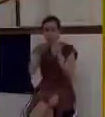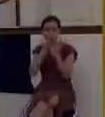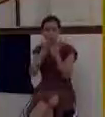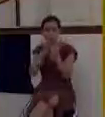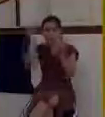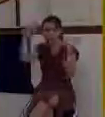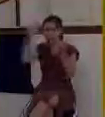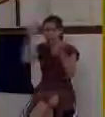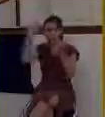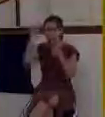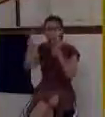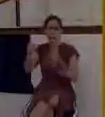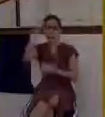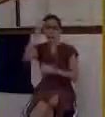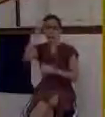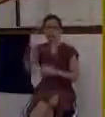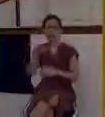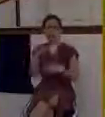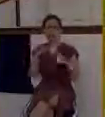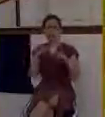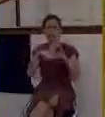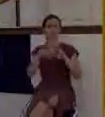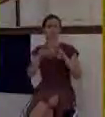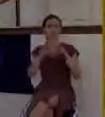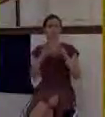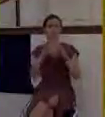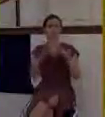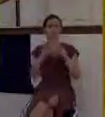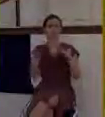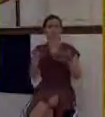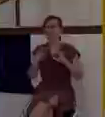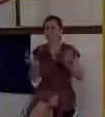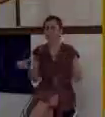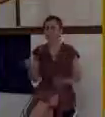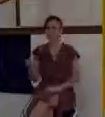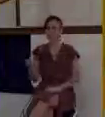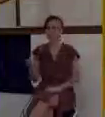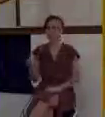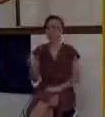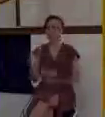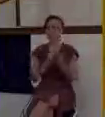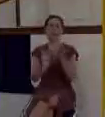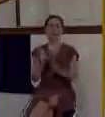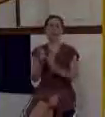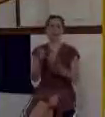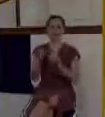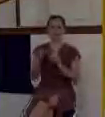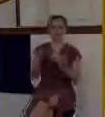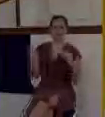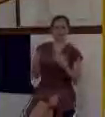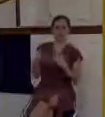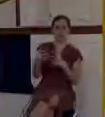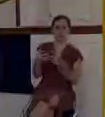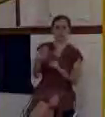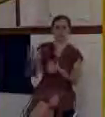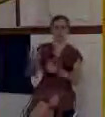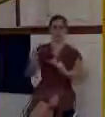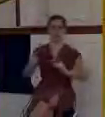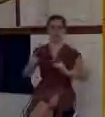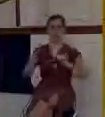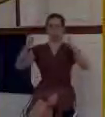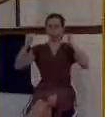You don't know what you're talking about. Jesus wasn't intimidated by their ordination from the Israeli